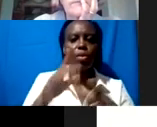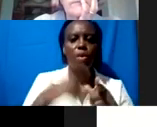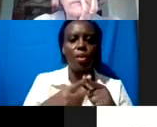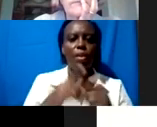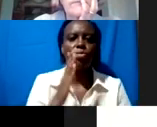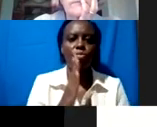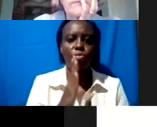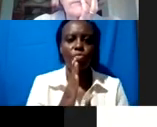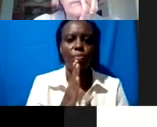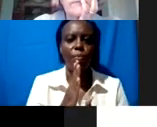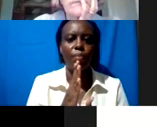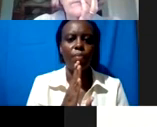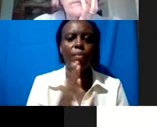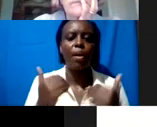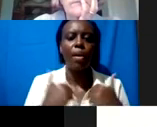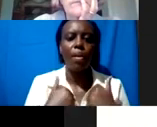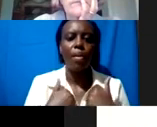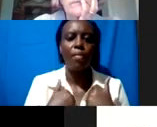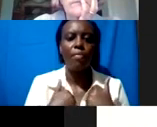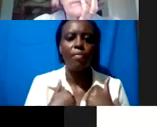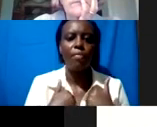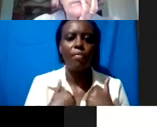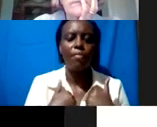course, there is the